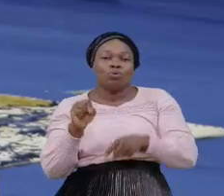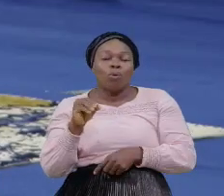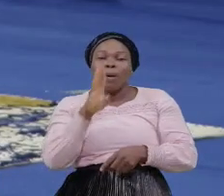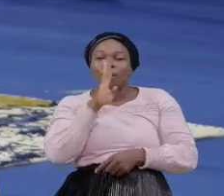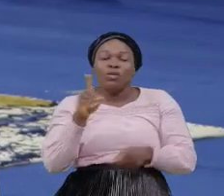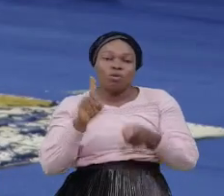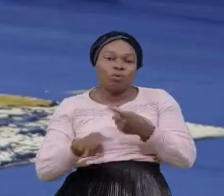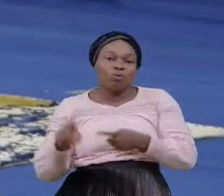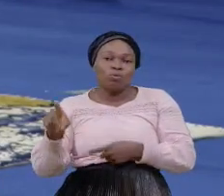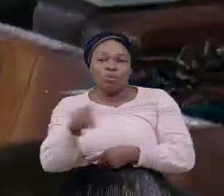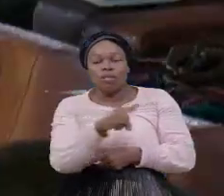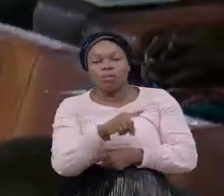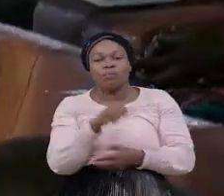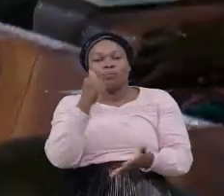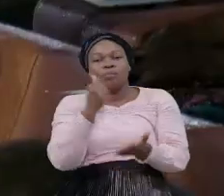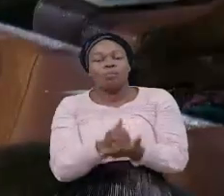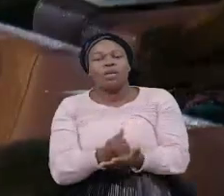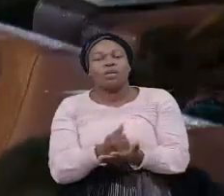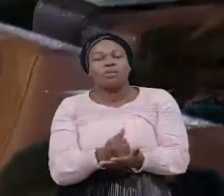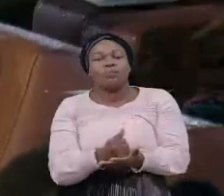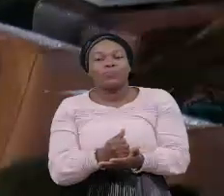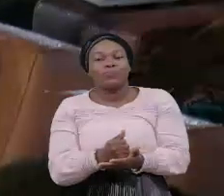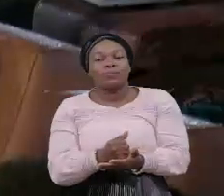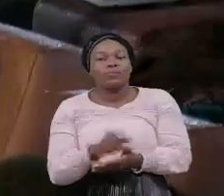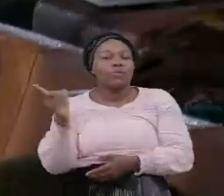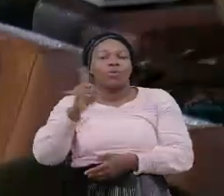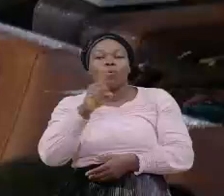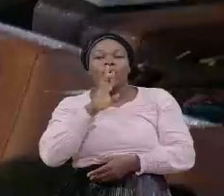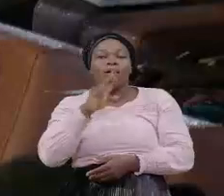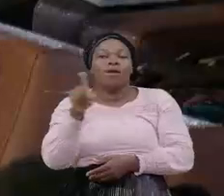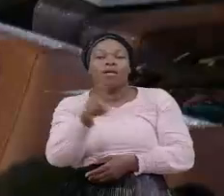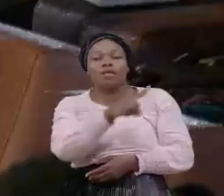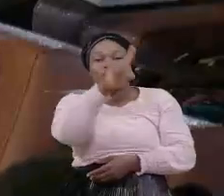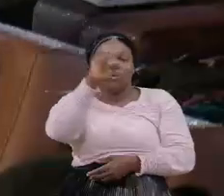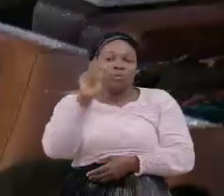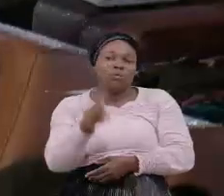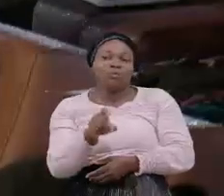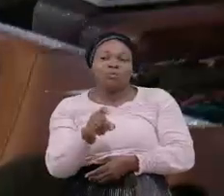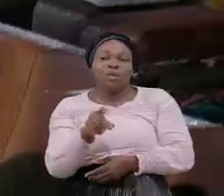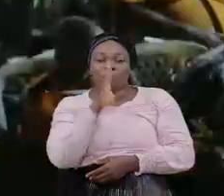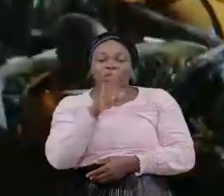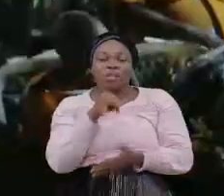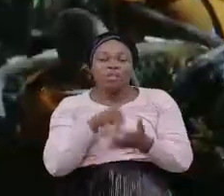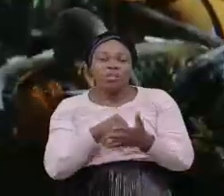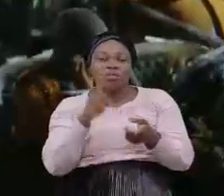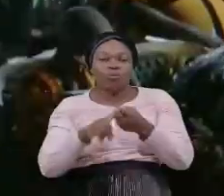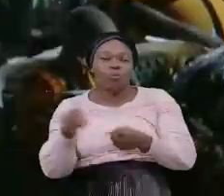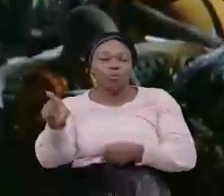thee. Where are you? Be it done unto thee. Be it